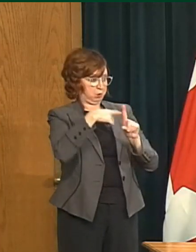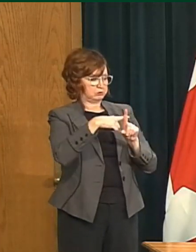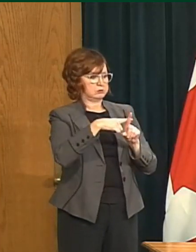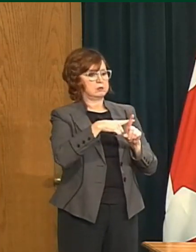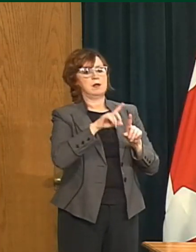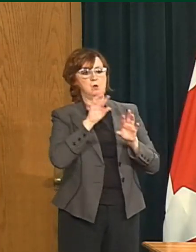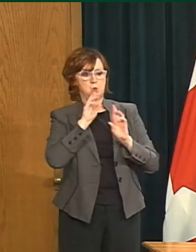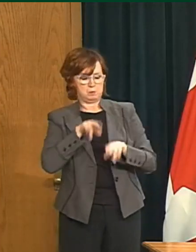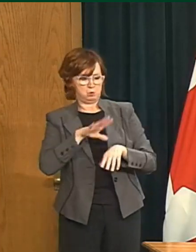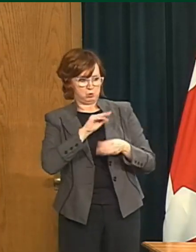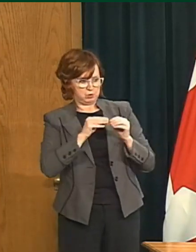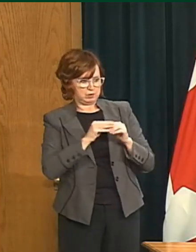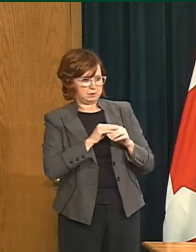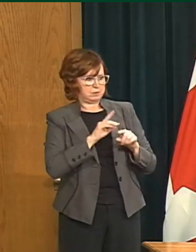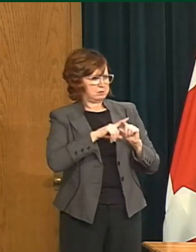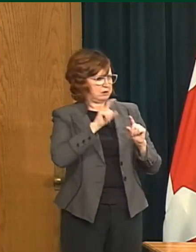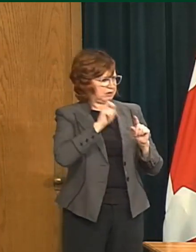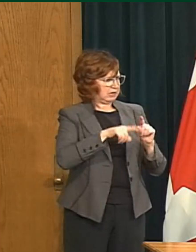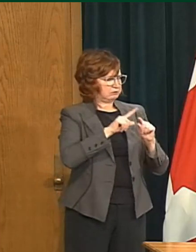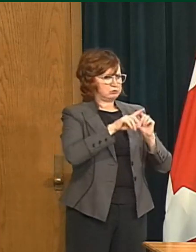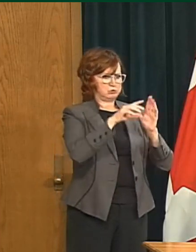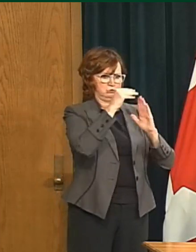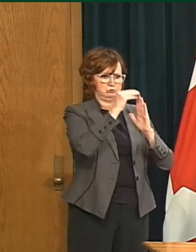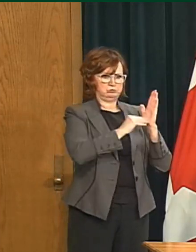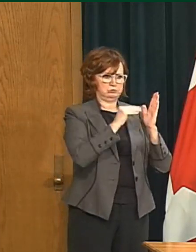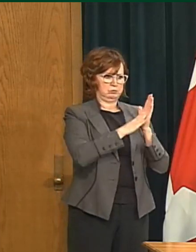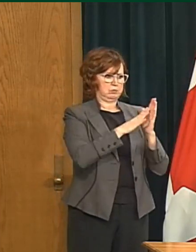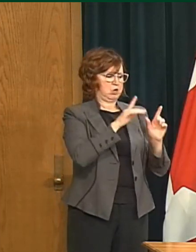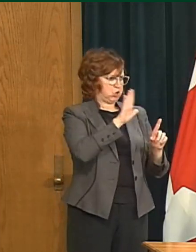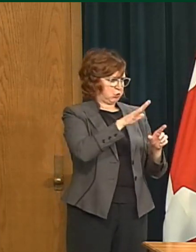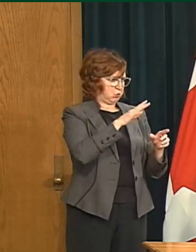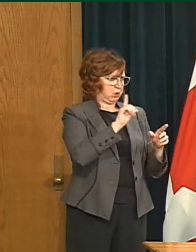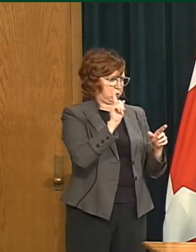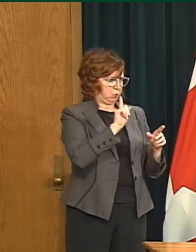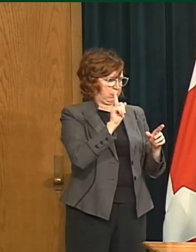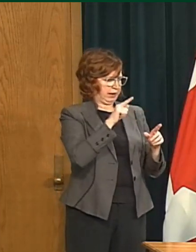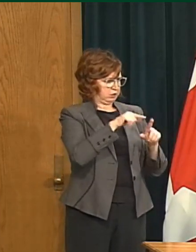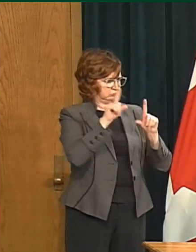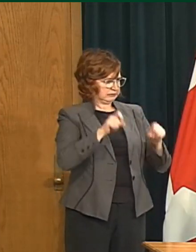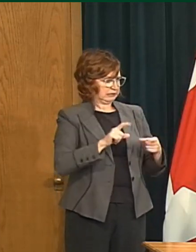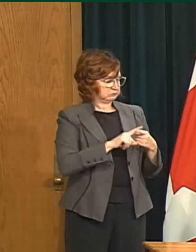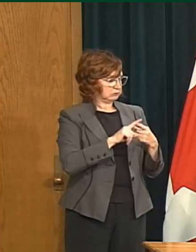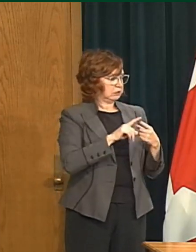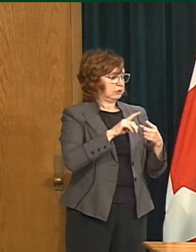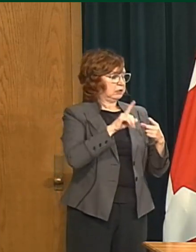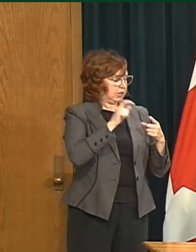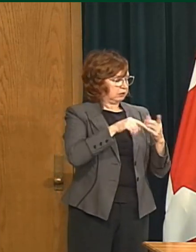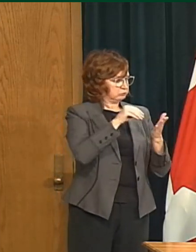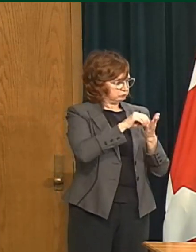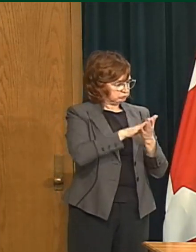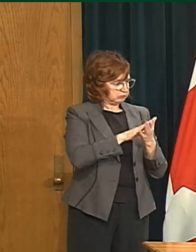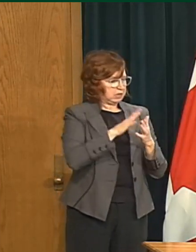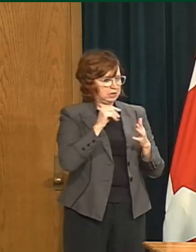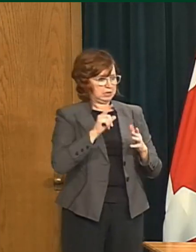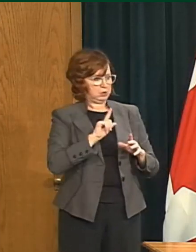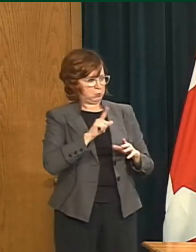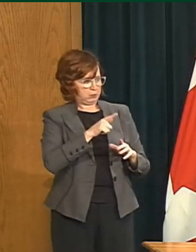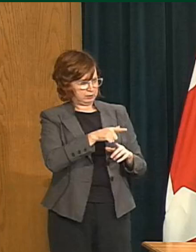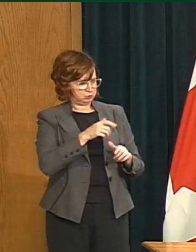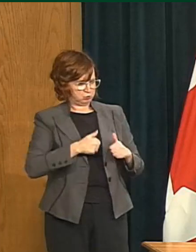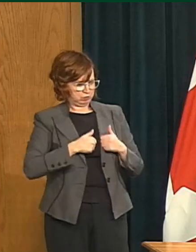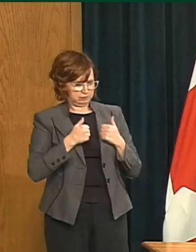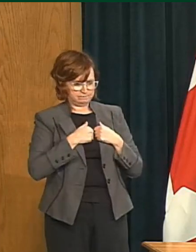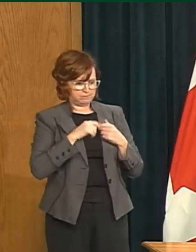an individual sought testing, and then contact is made with the individual and to learn